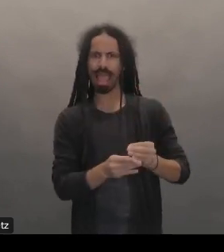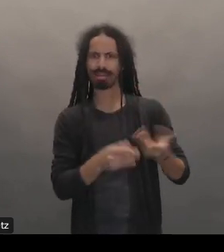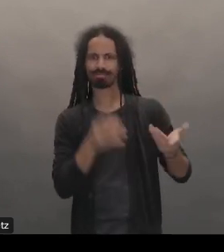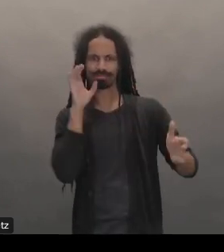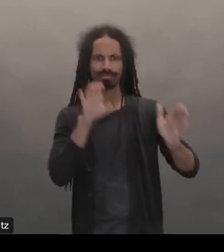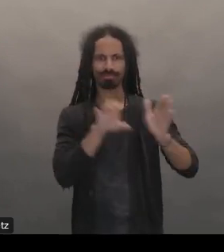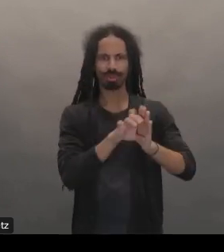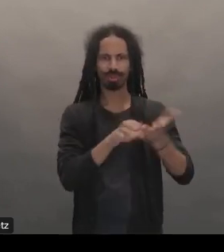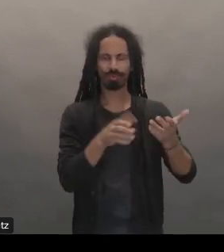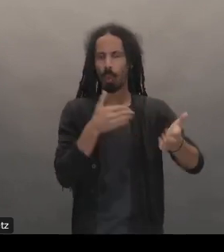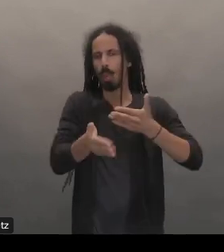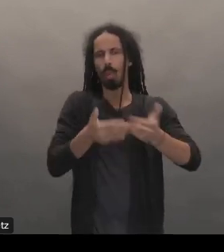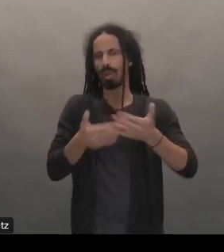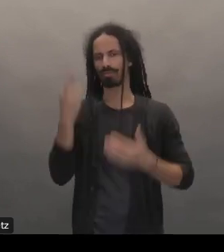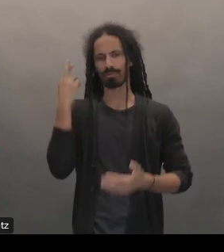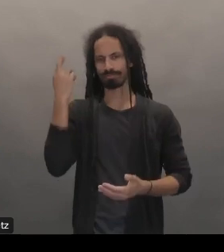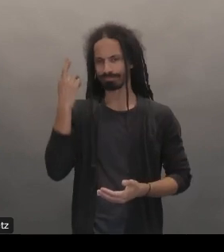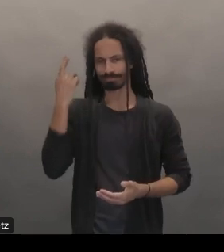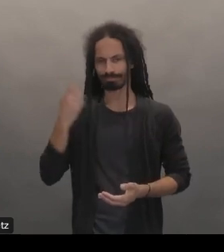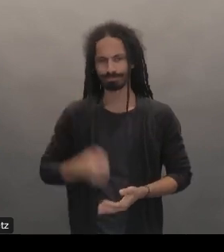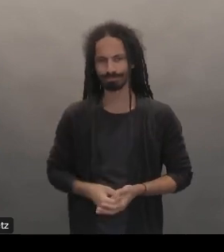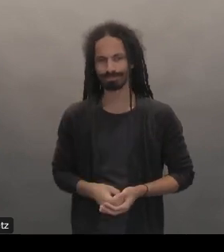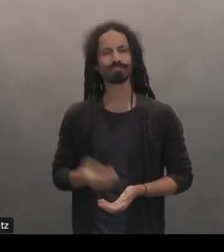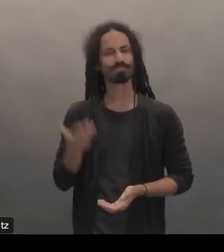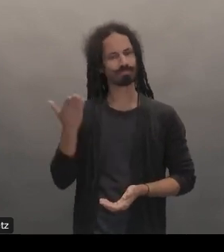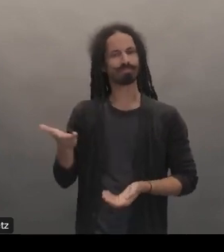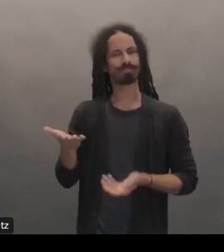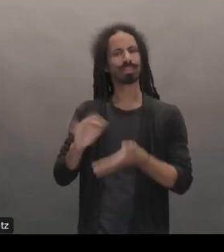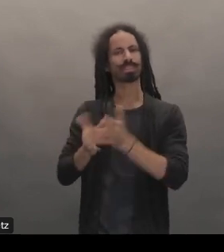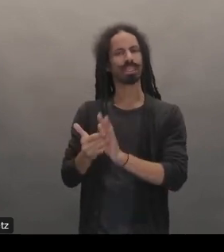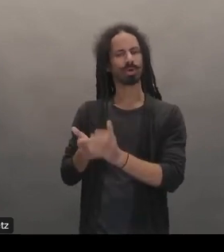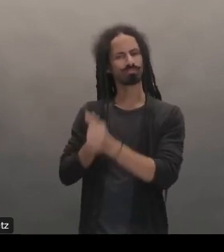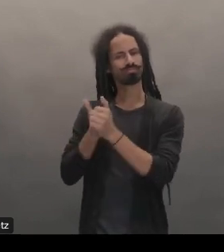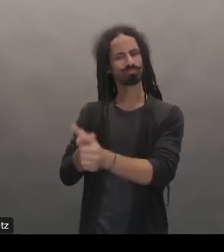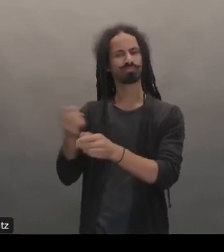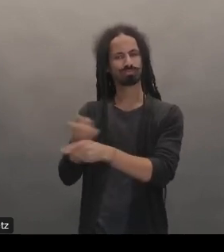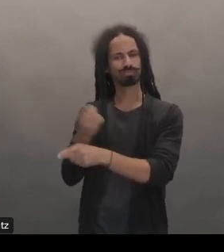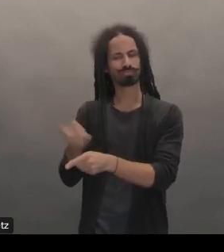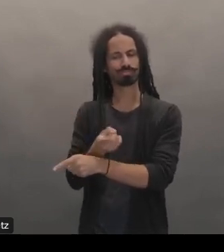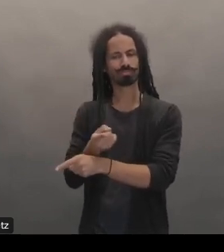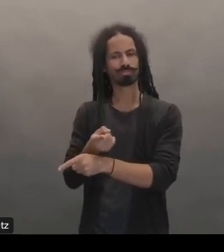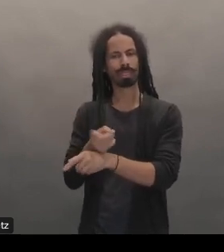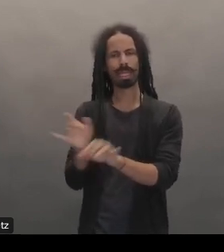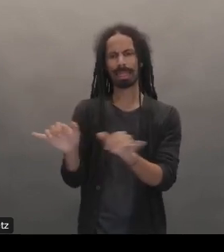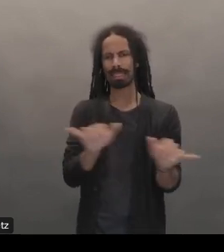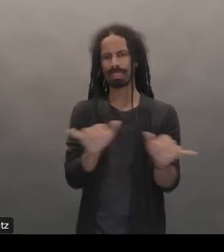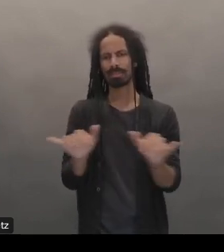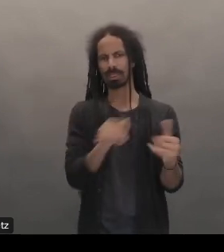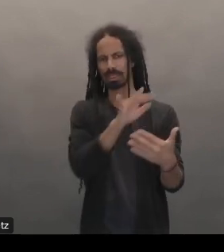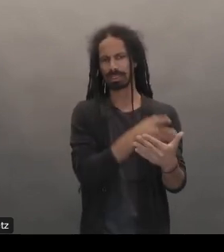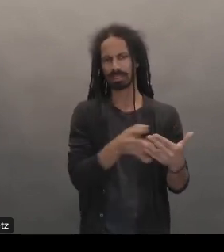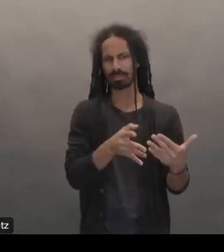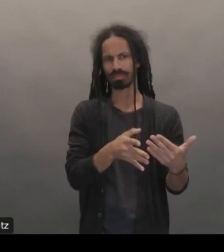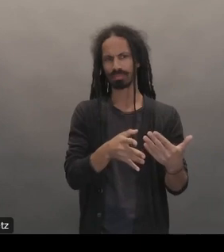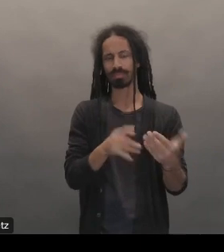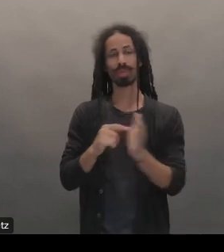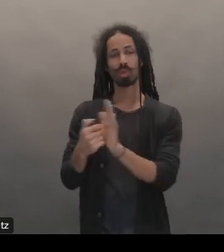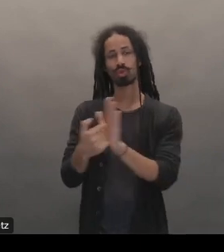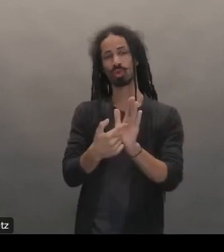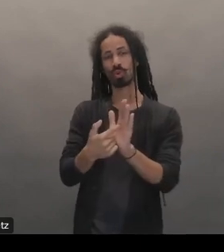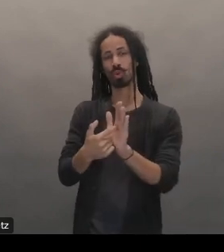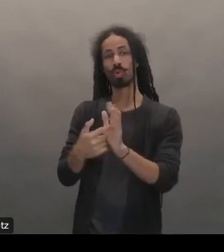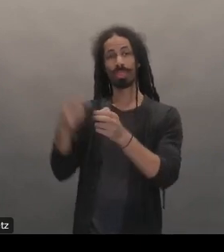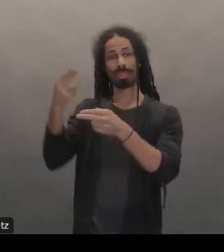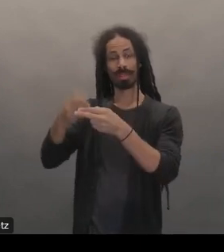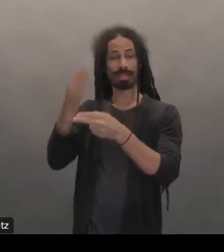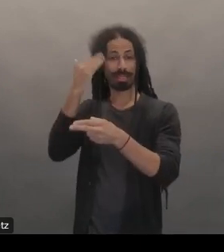whatever reason. And so this is how to do that. Very similar. Give the figure, put the word figure and then the number,